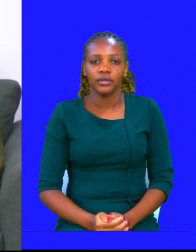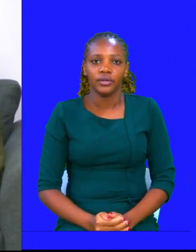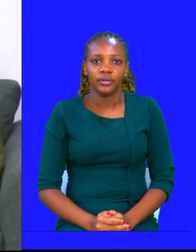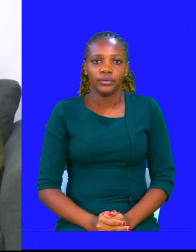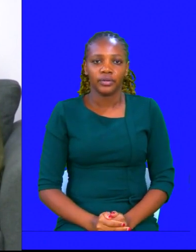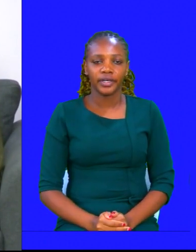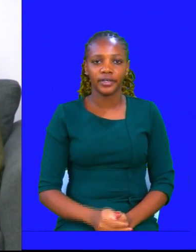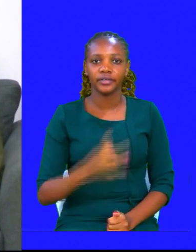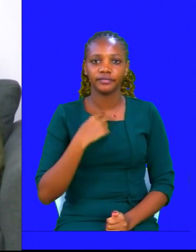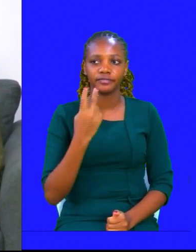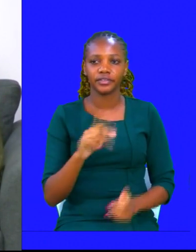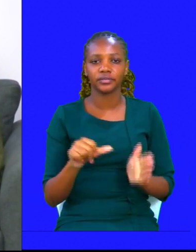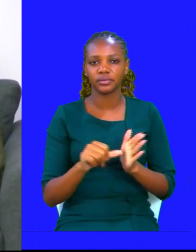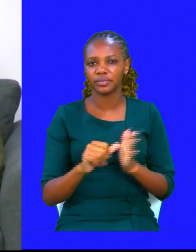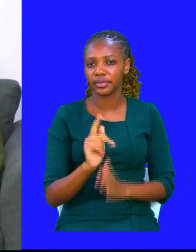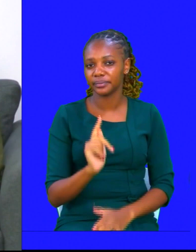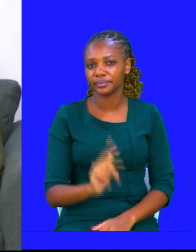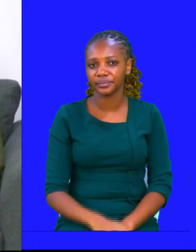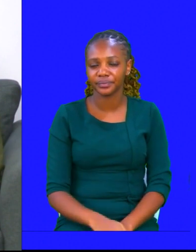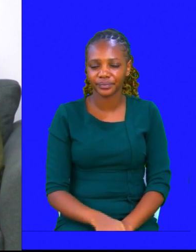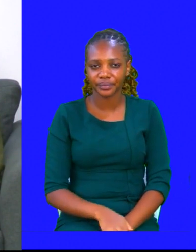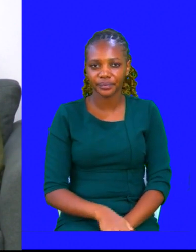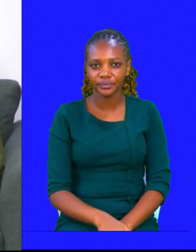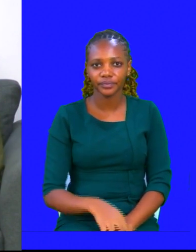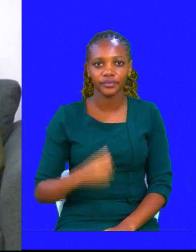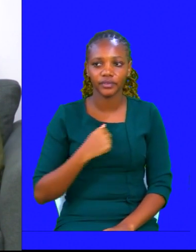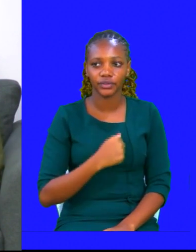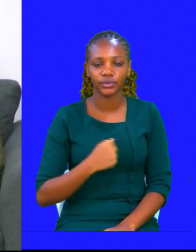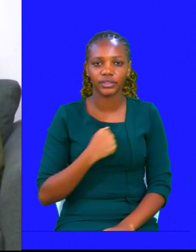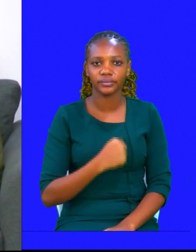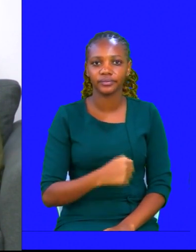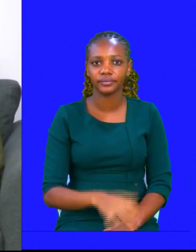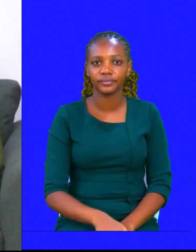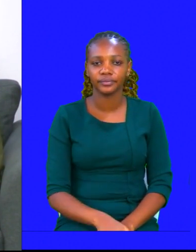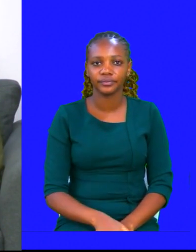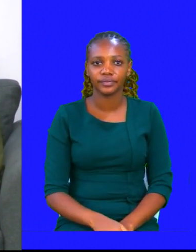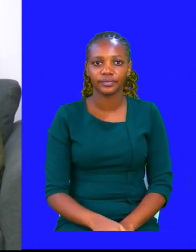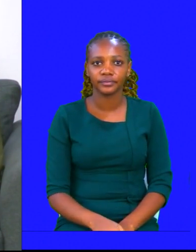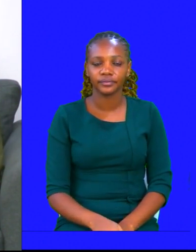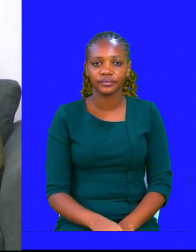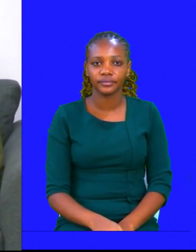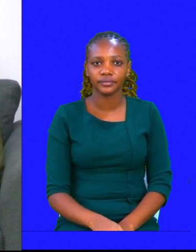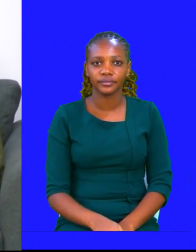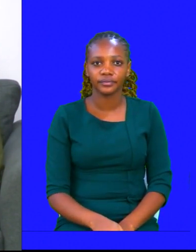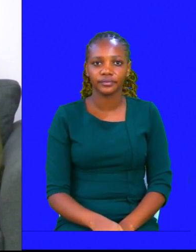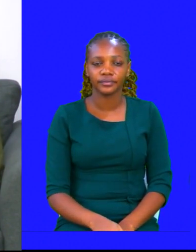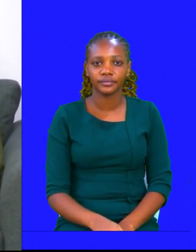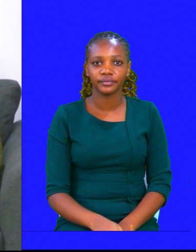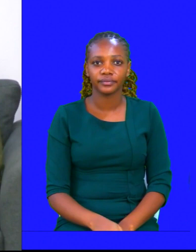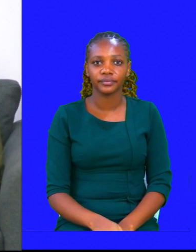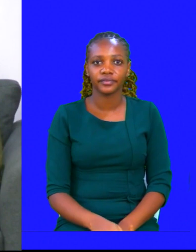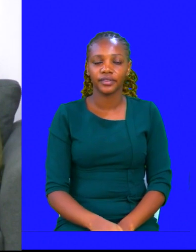different from us, so what do we think about it? It was really, really challenging for me to actually transition from being this girl they're calling